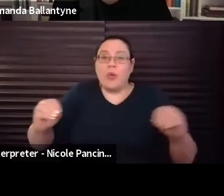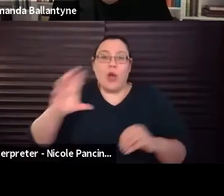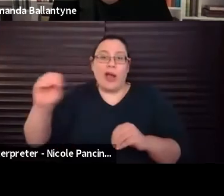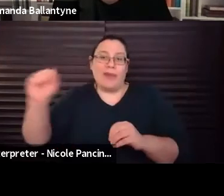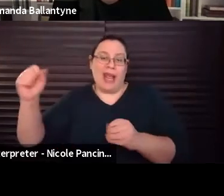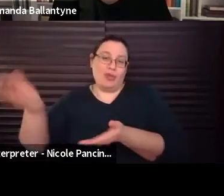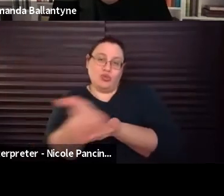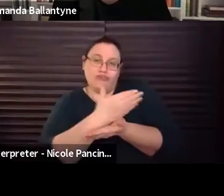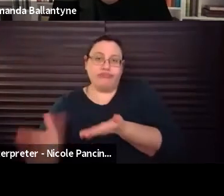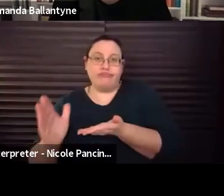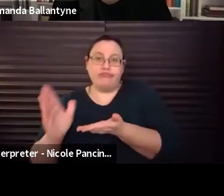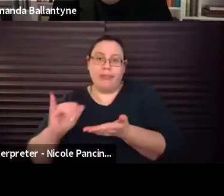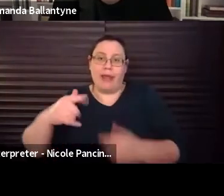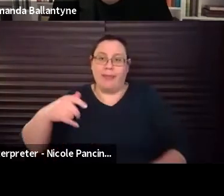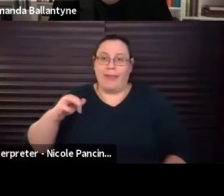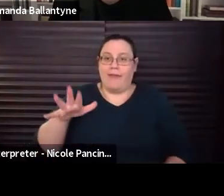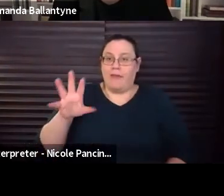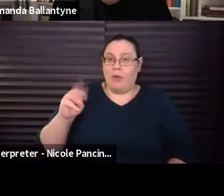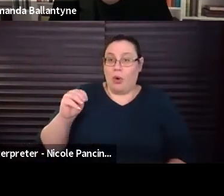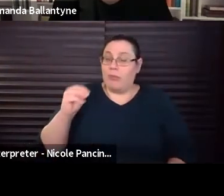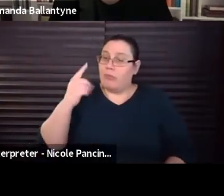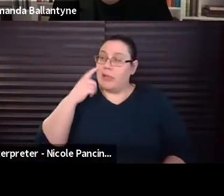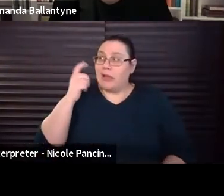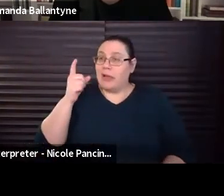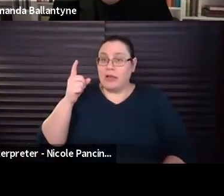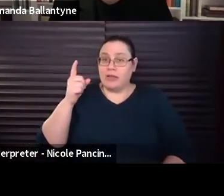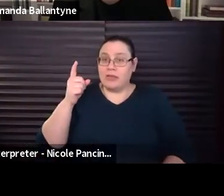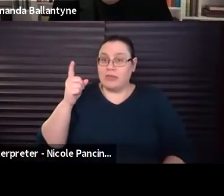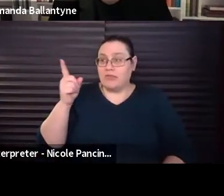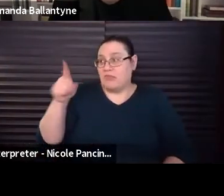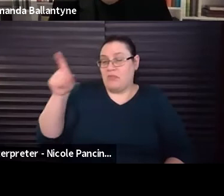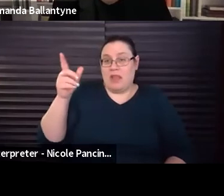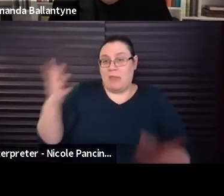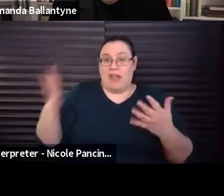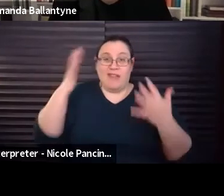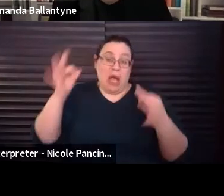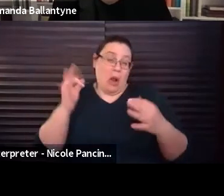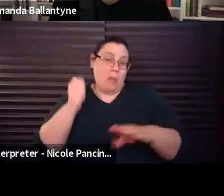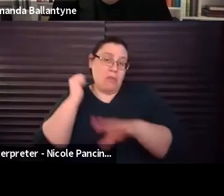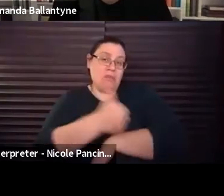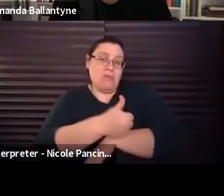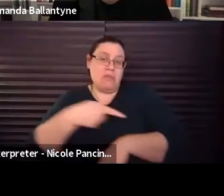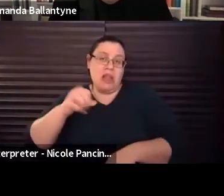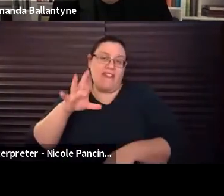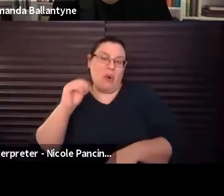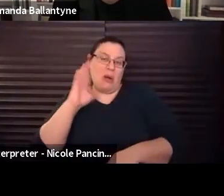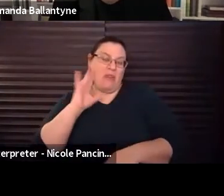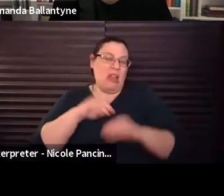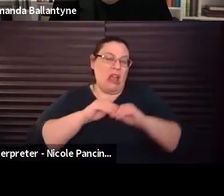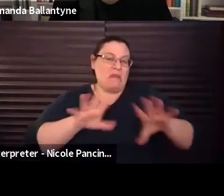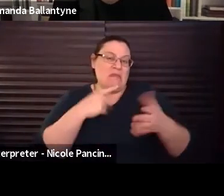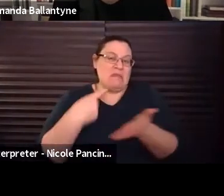the platform because they have decided that the platform itself is responsible for the speech that is being used on that